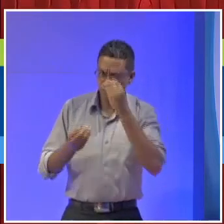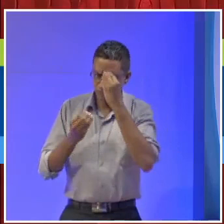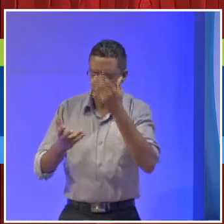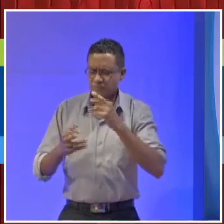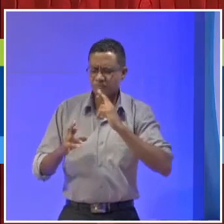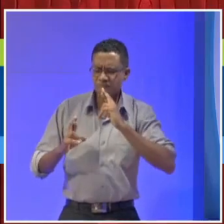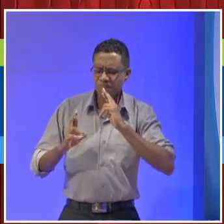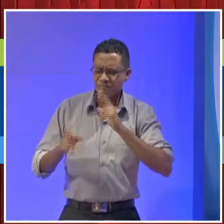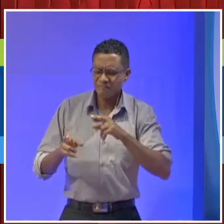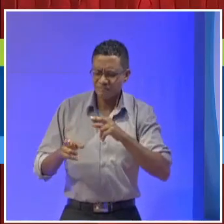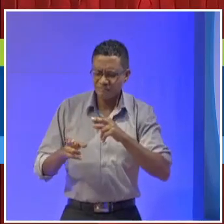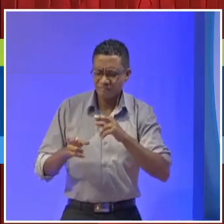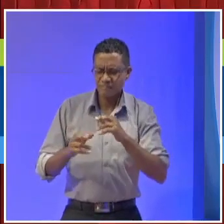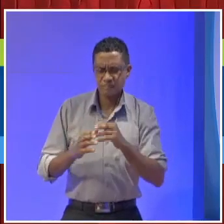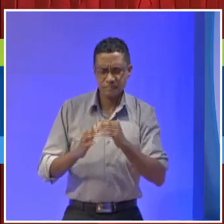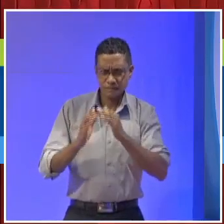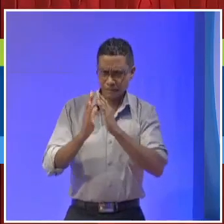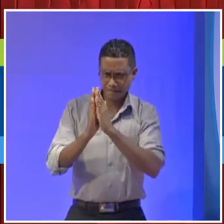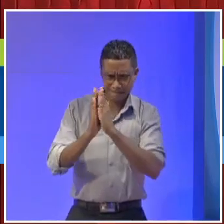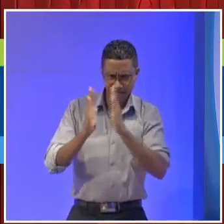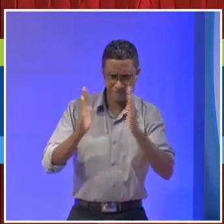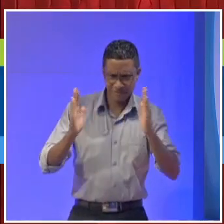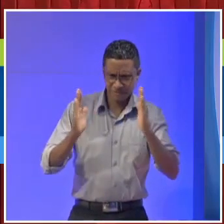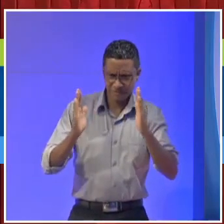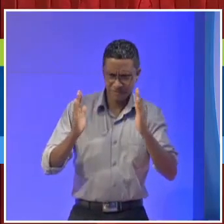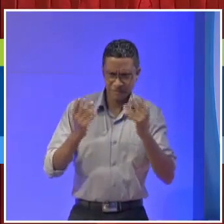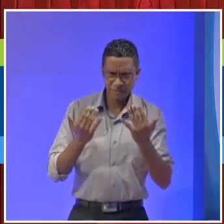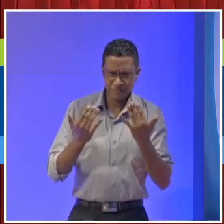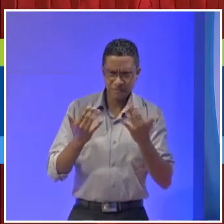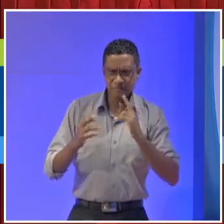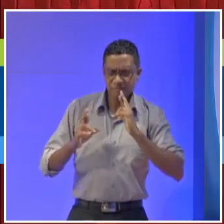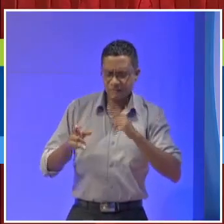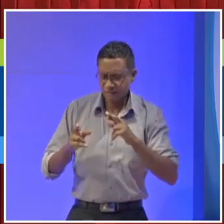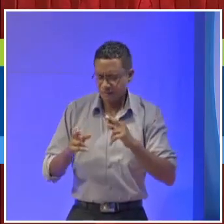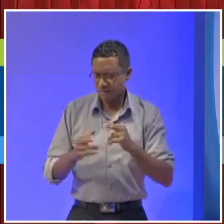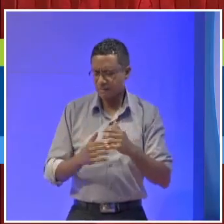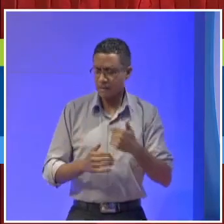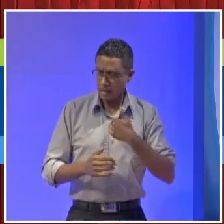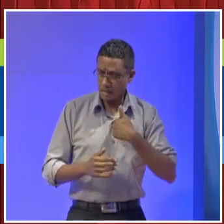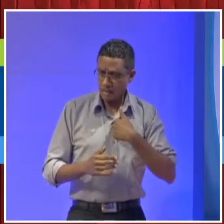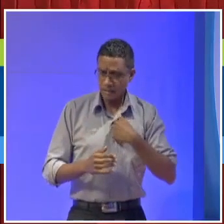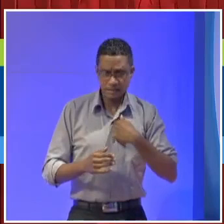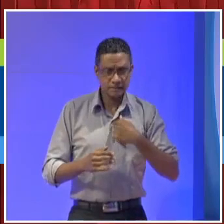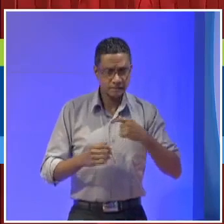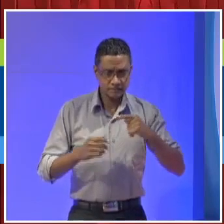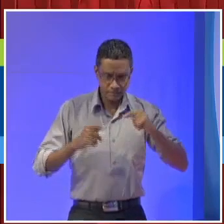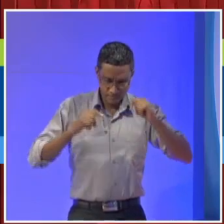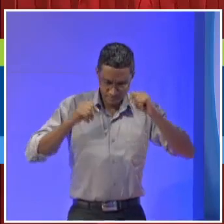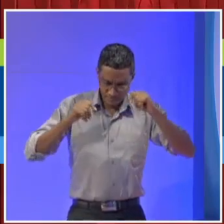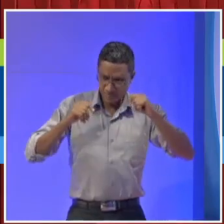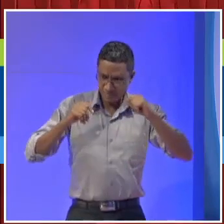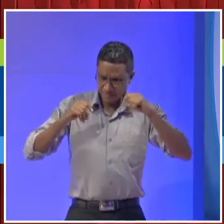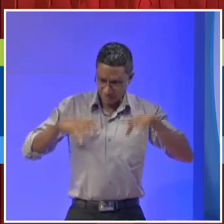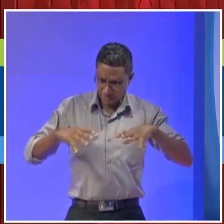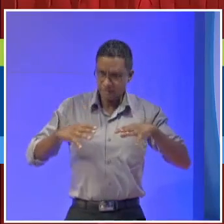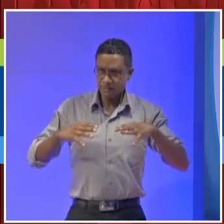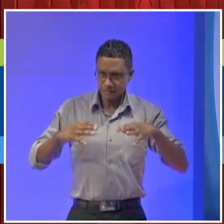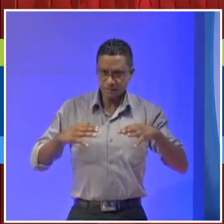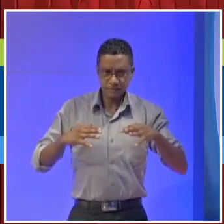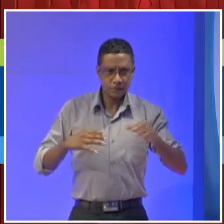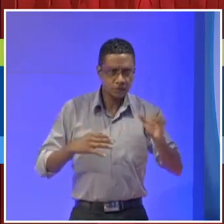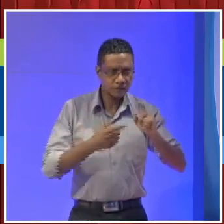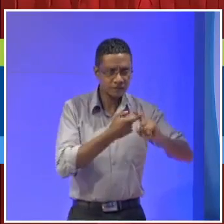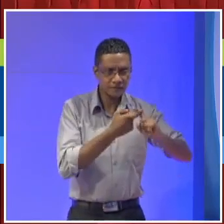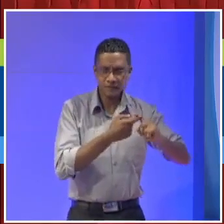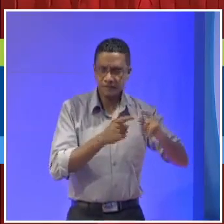issue of a lag in reporting, but also processing, because I myself would have gotten tested and some friends 2 weeks ago. I waited 1 week and I